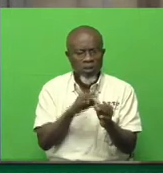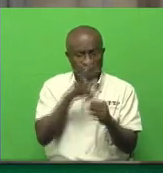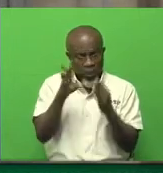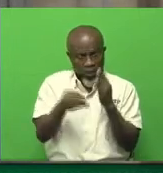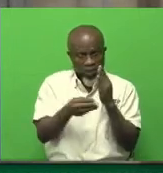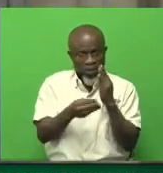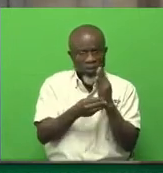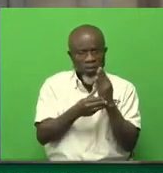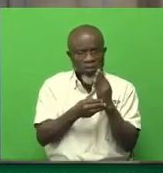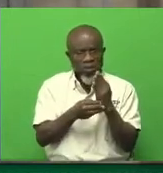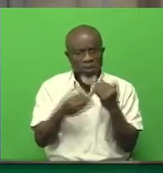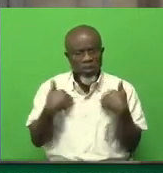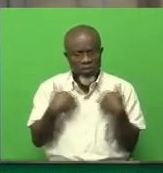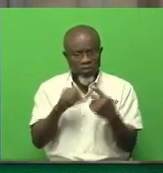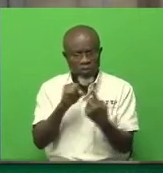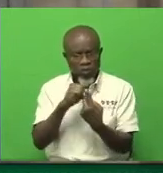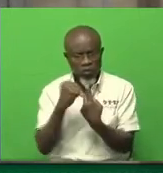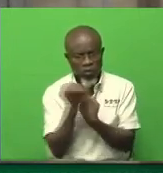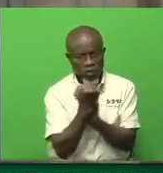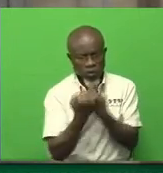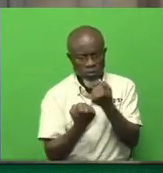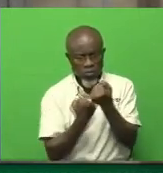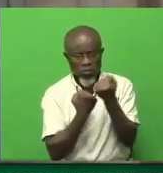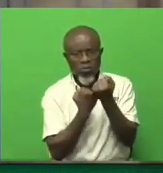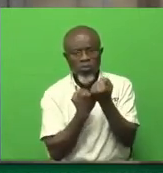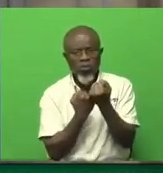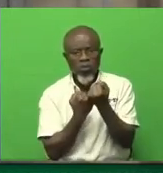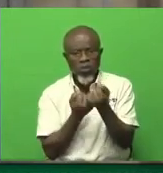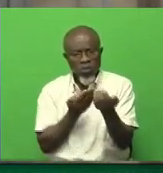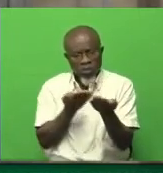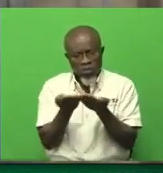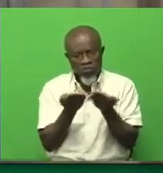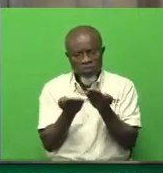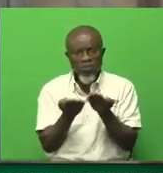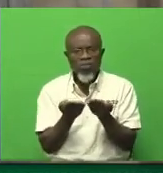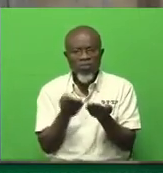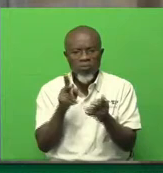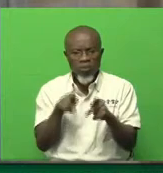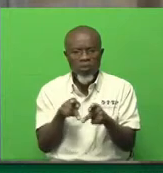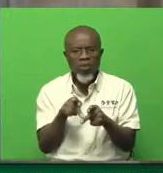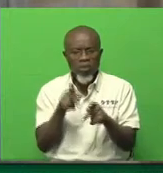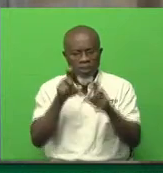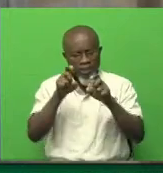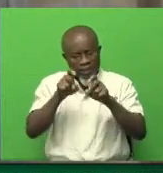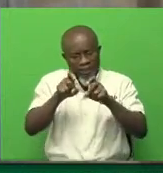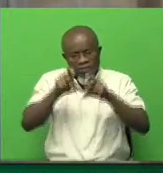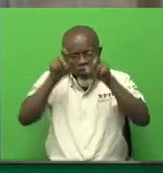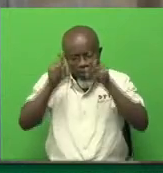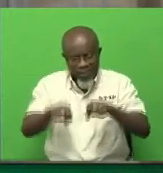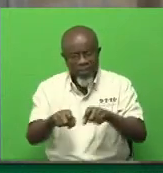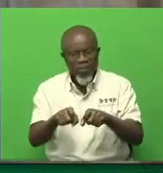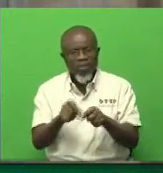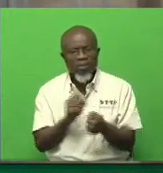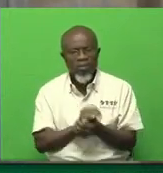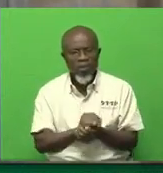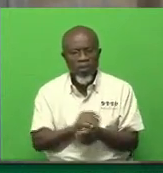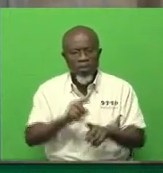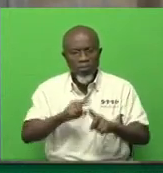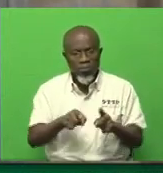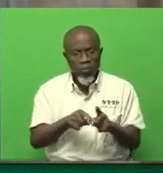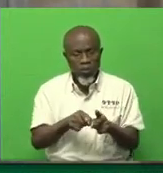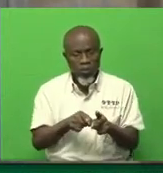service to citizens in need but in June of 2018 a decision by cabinet